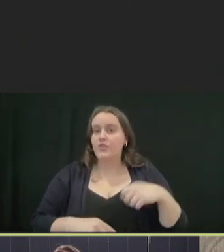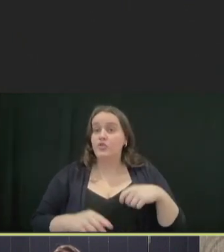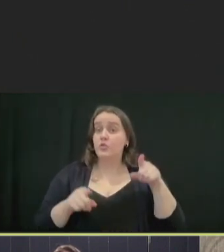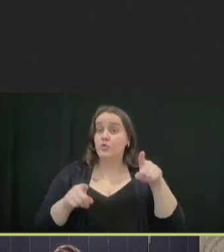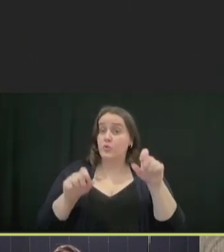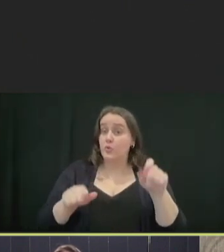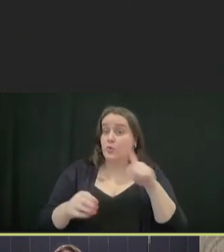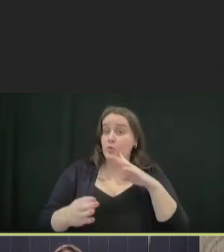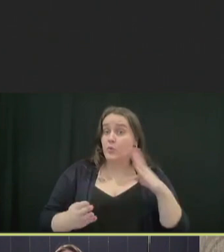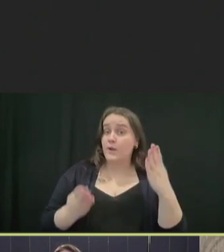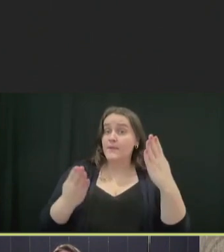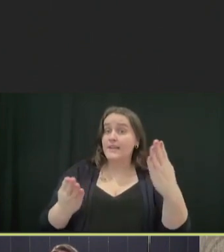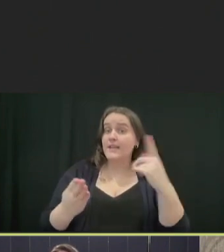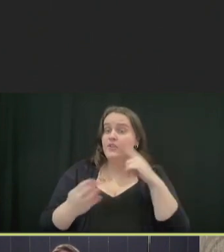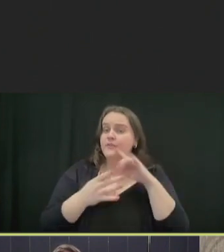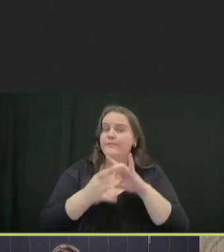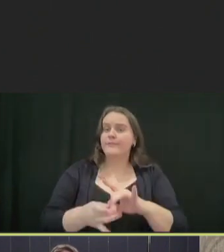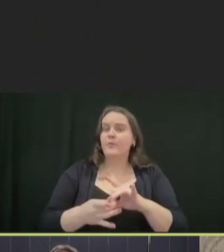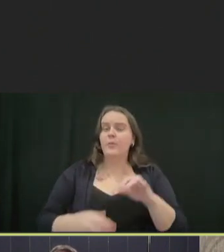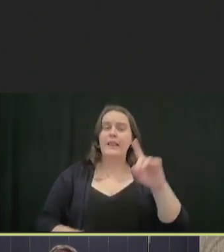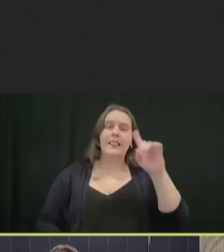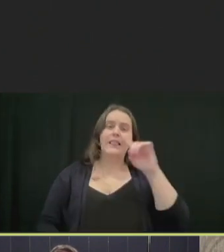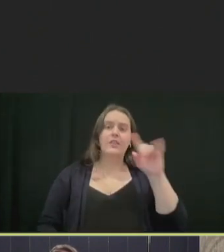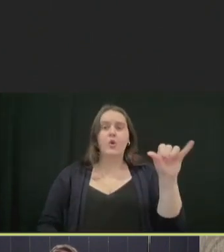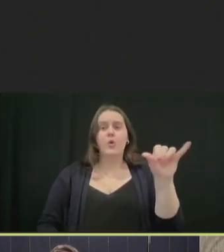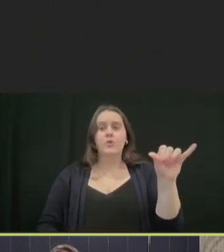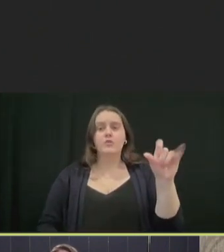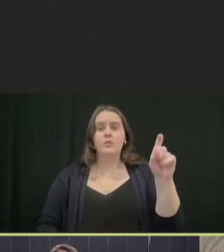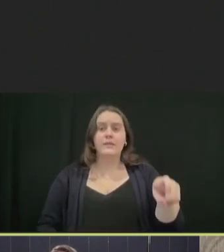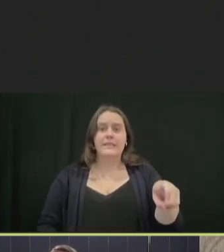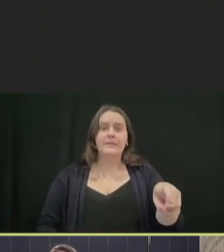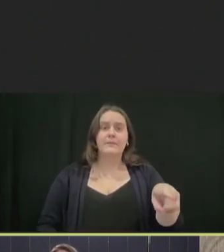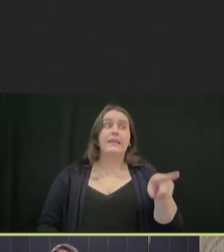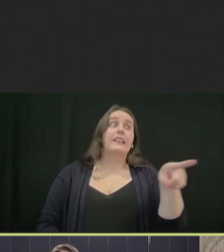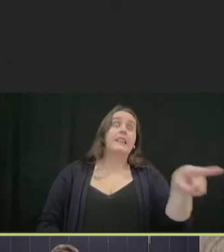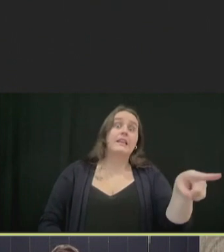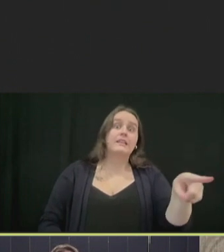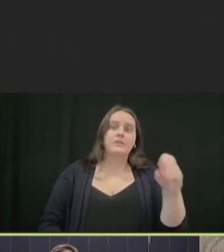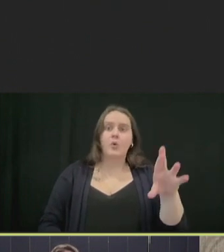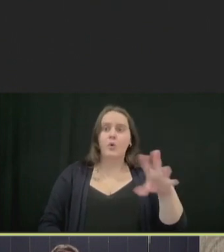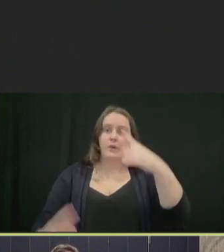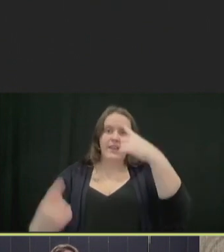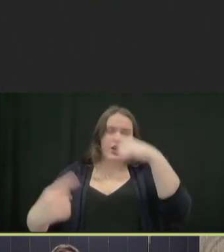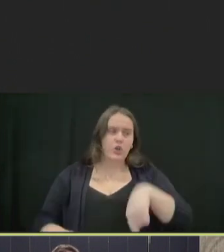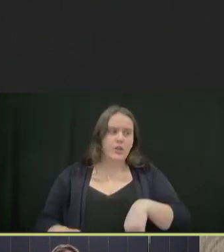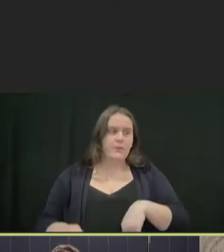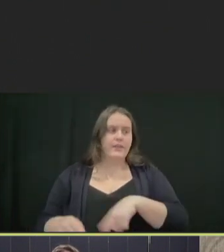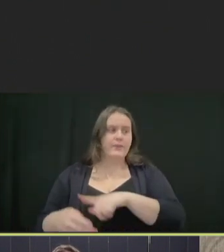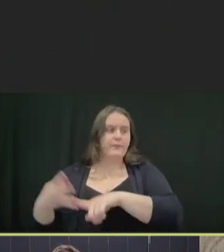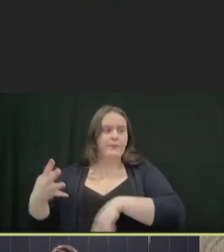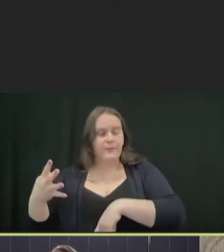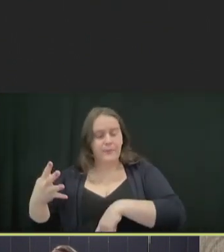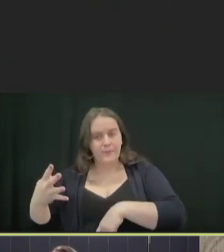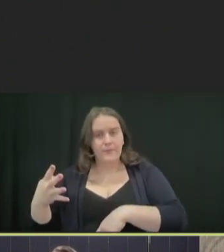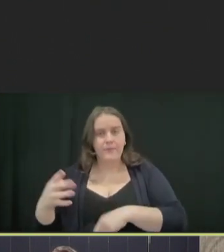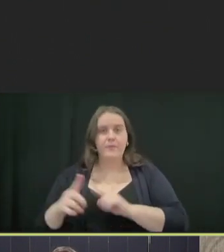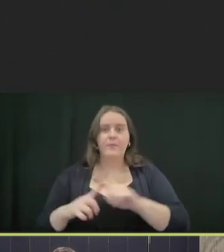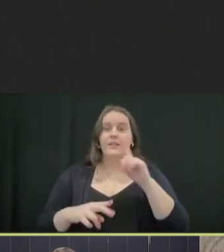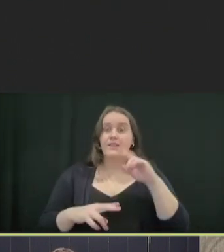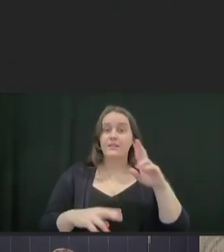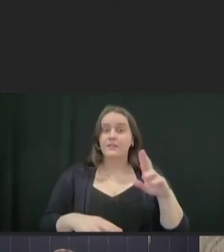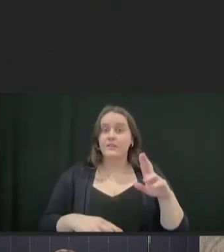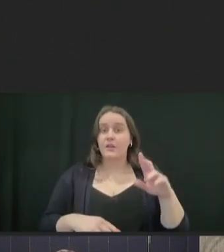around, we think there also needs to be this, or we agree with these other ones, but these are the top 3 that we've